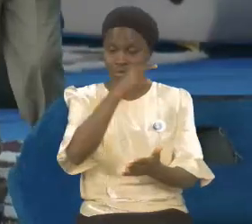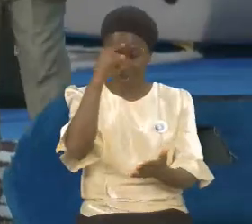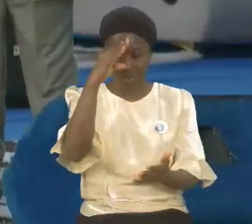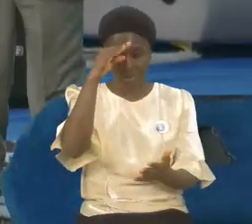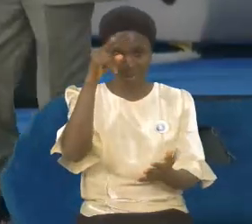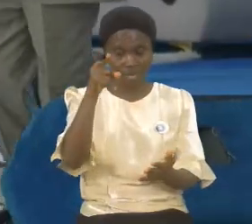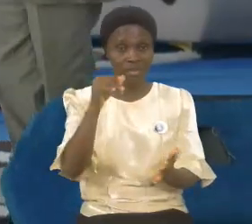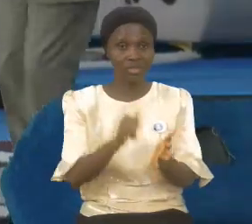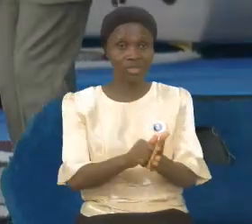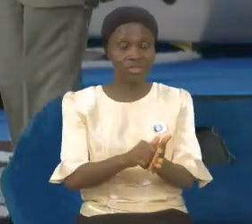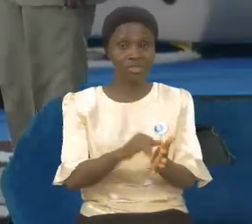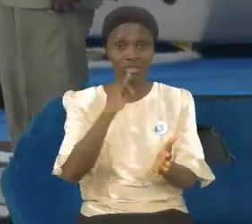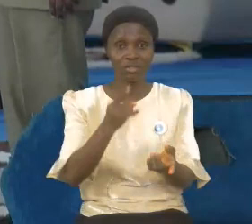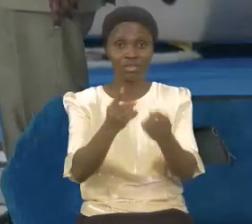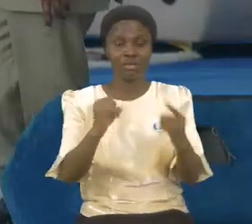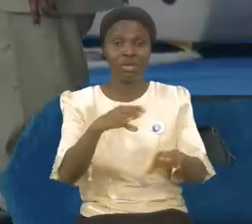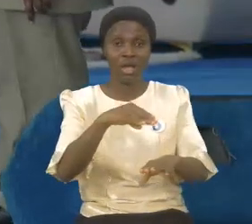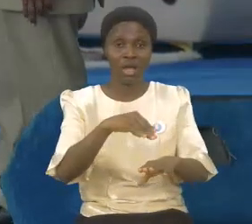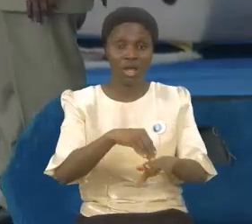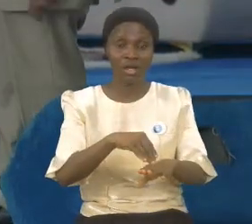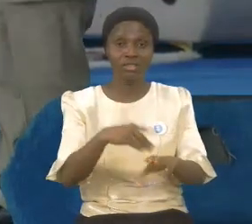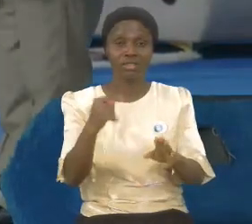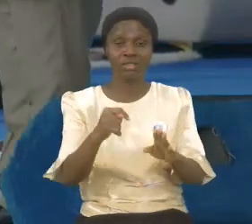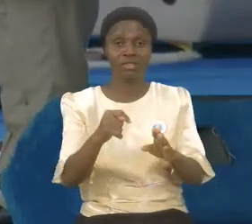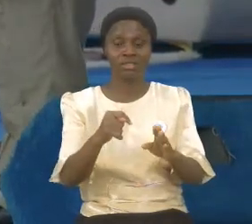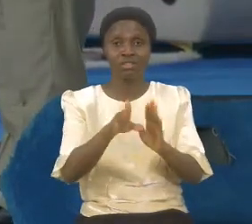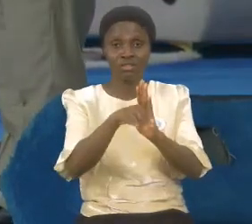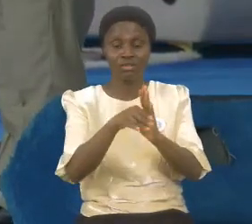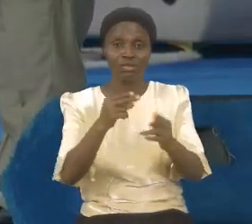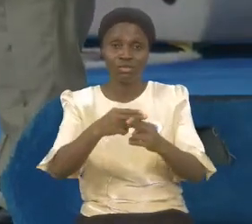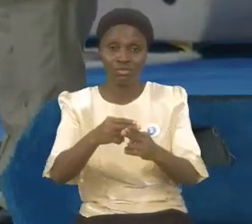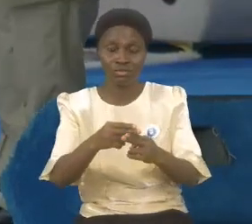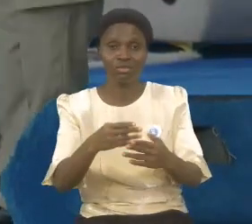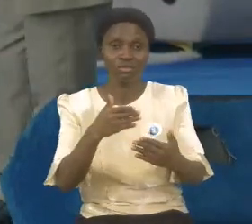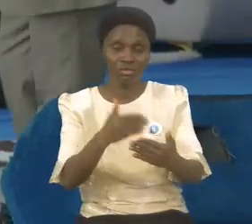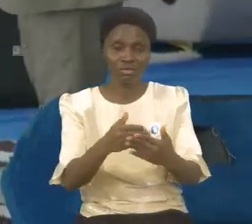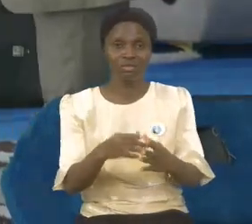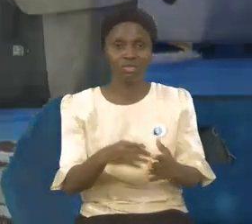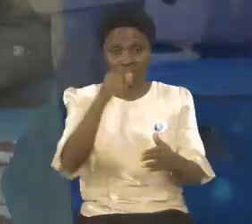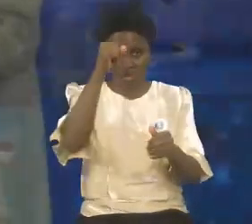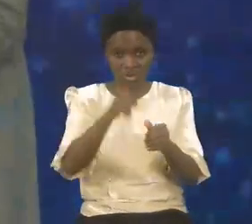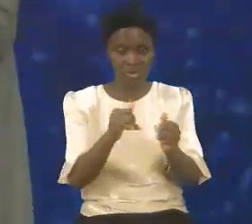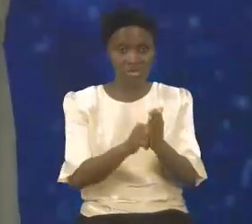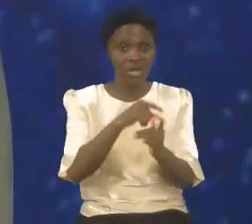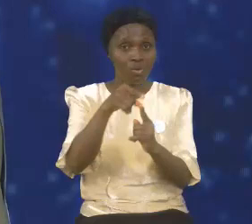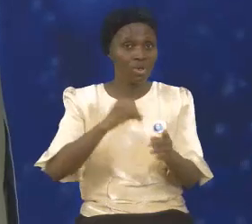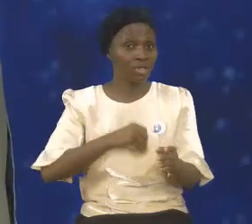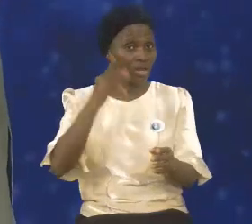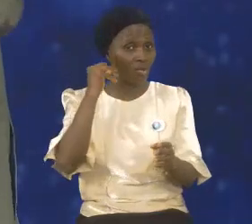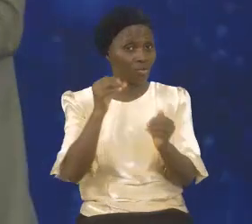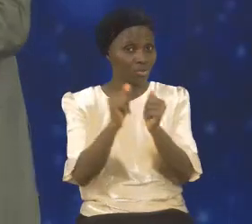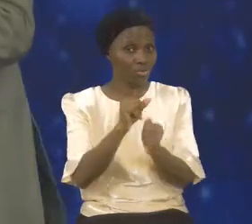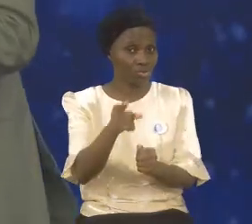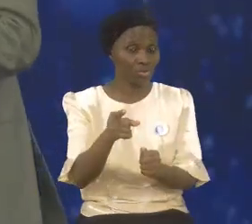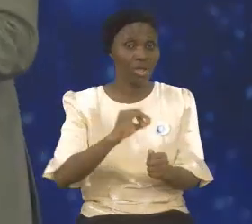is at the door. Remember ye not that when I was yet with you, I told you these things? Look